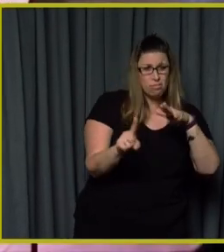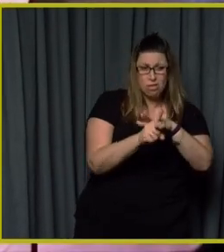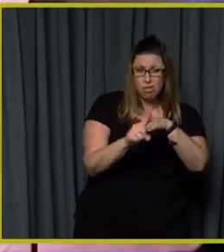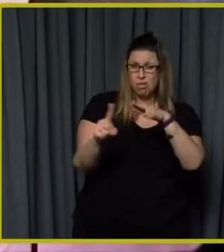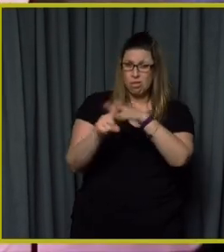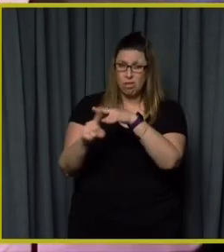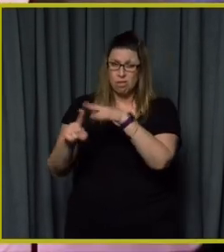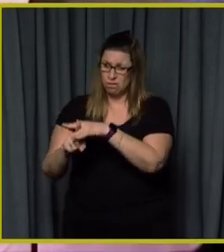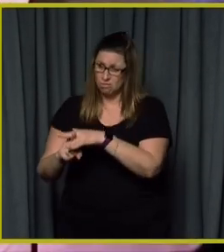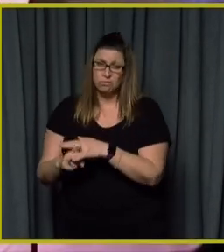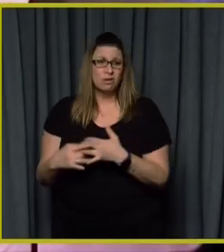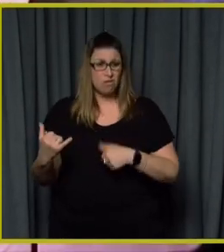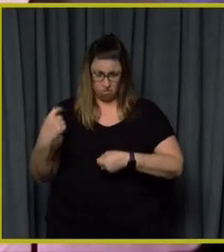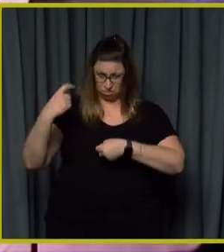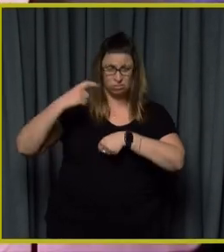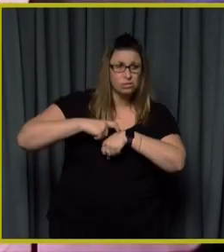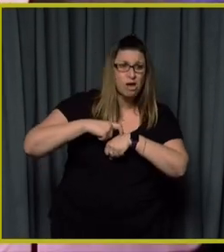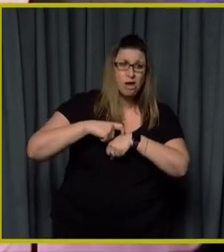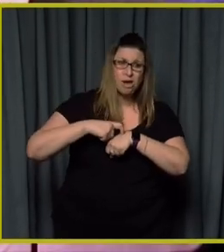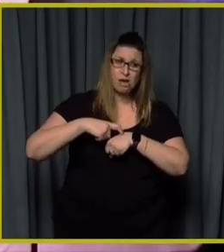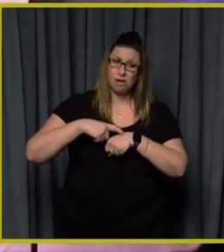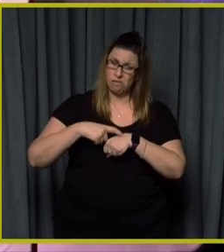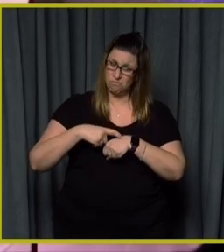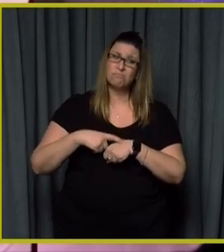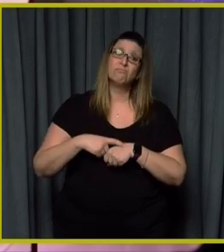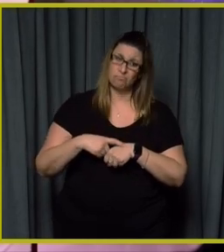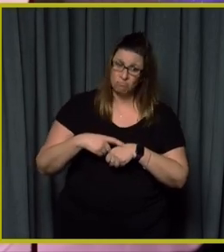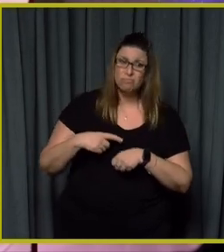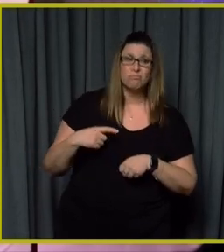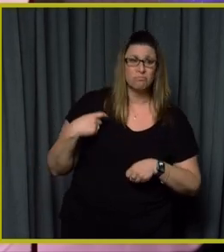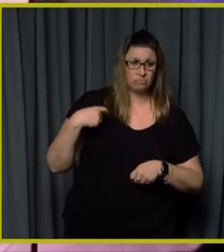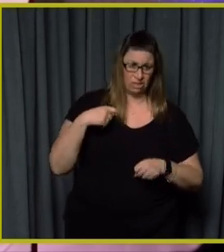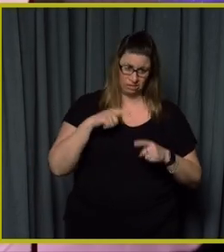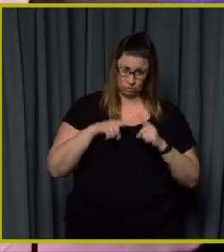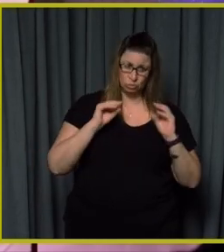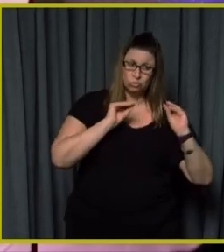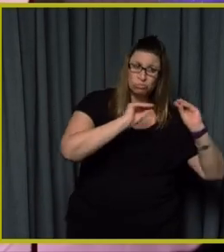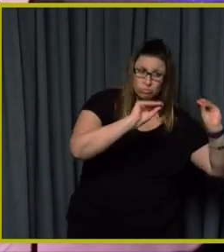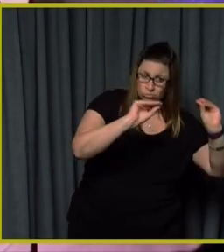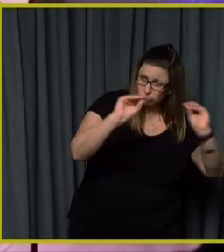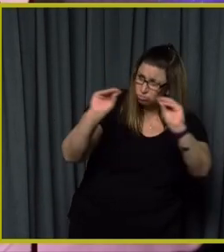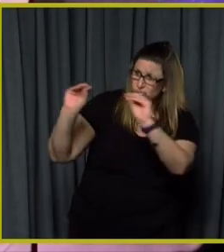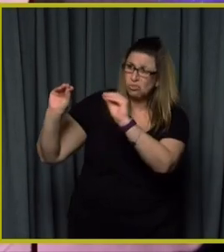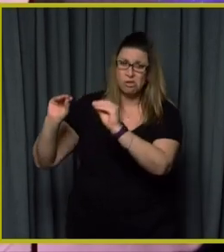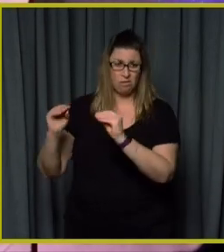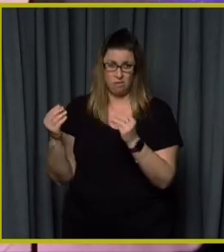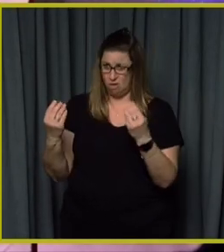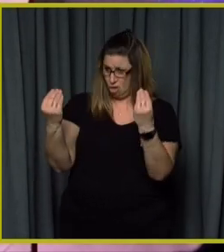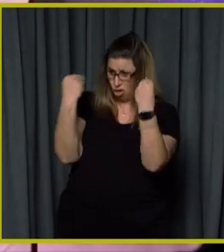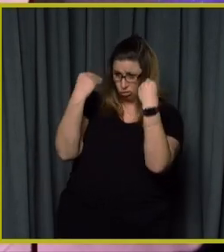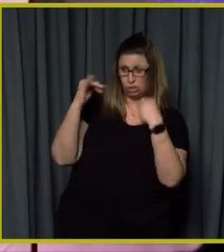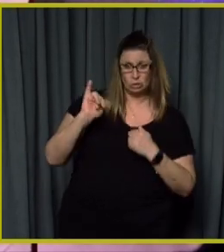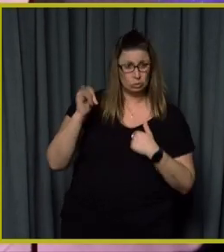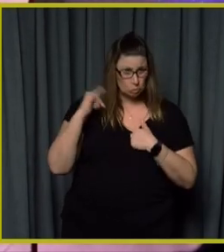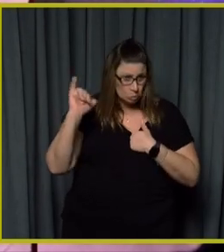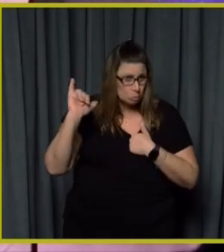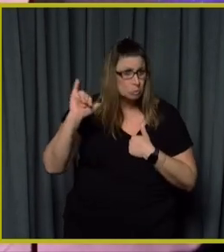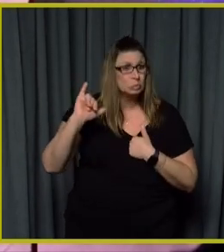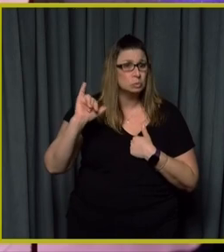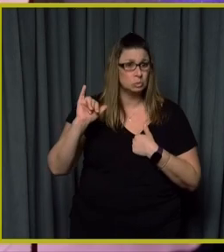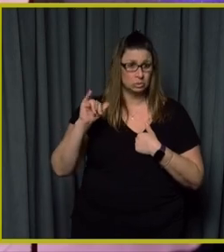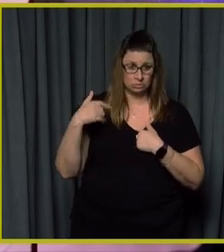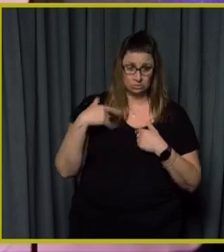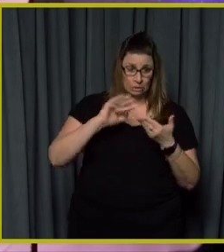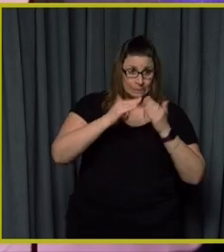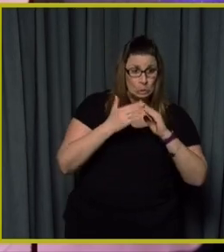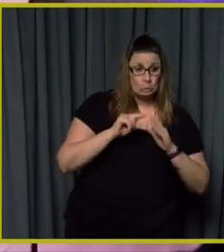time that we, as a people, educate the people that don't know what's going on in their communities. It's